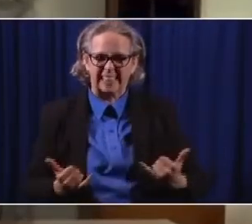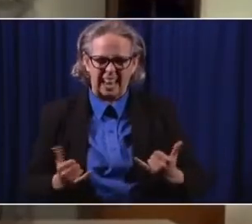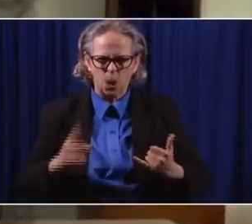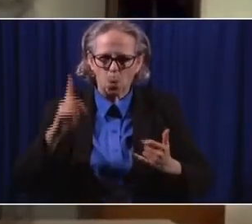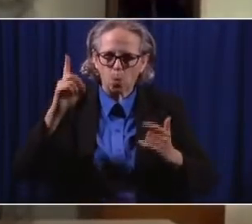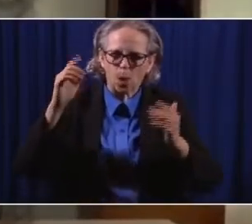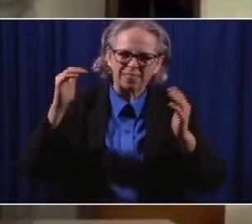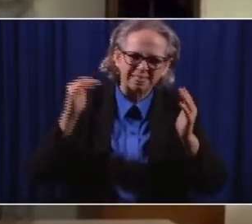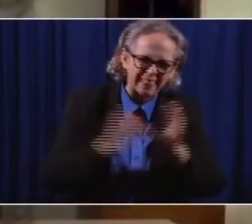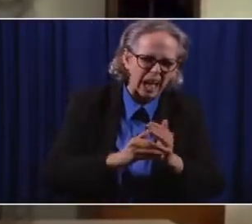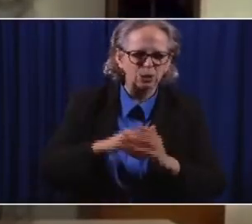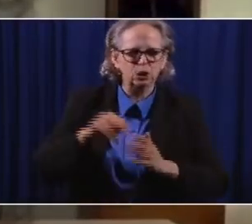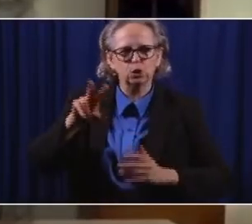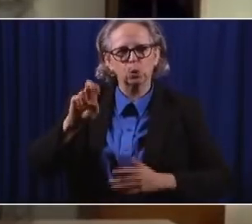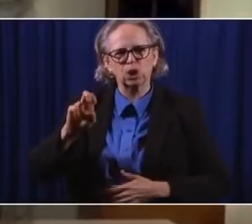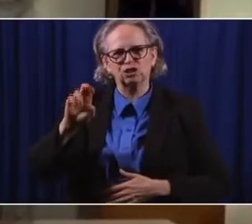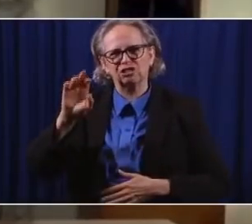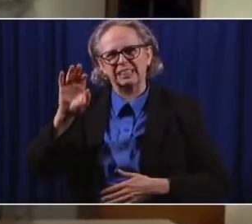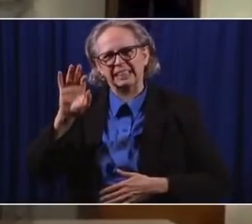1,293.